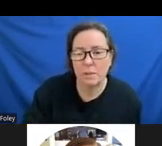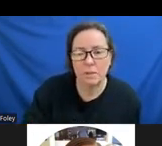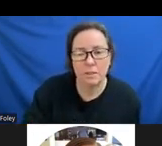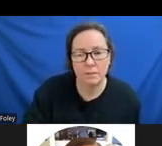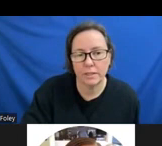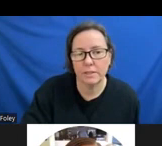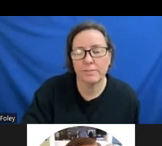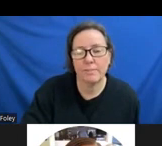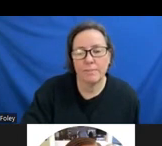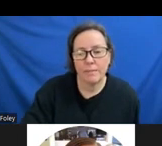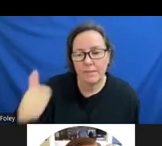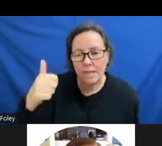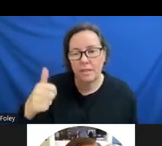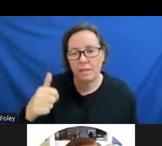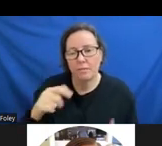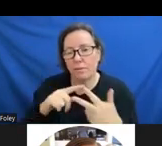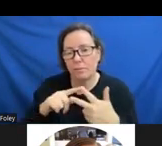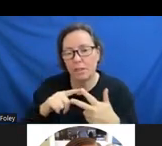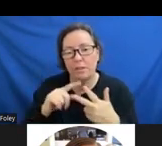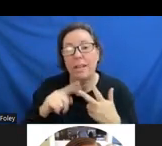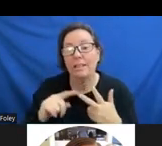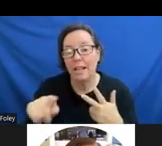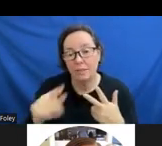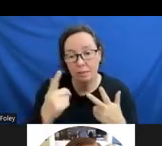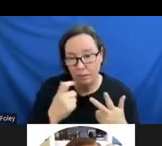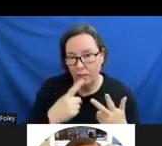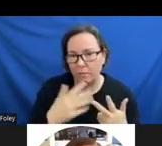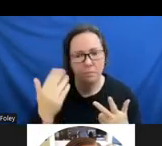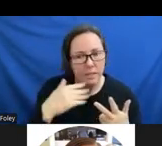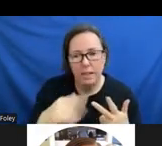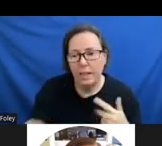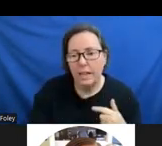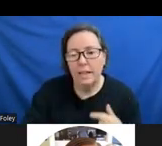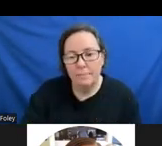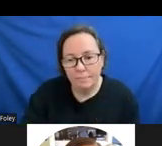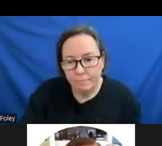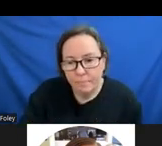ablenrc.org. Perfect. Thank you so much. All right, last question.